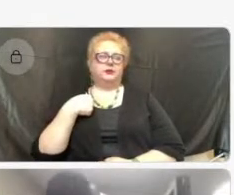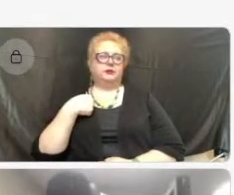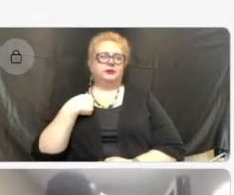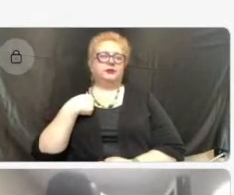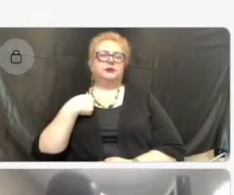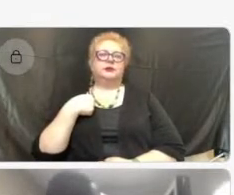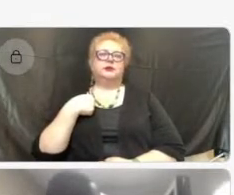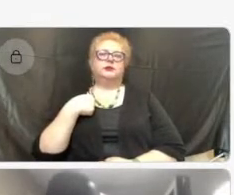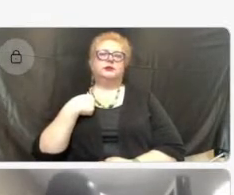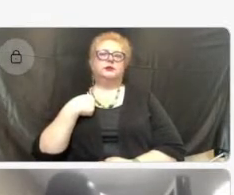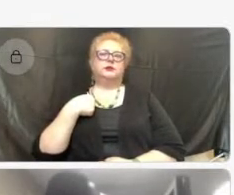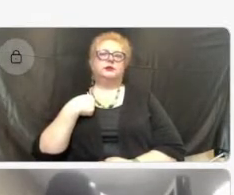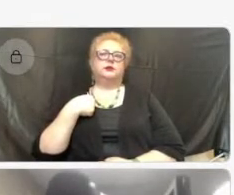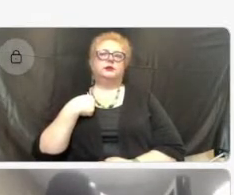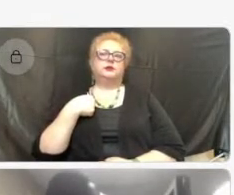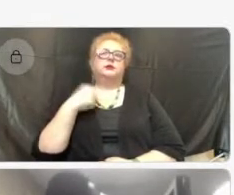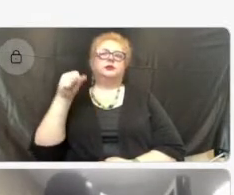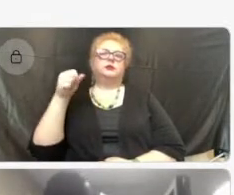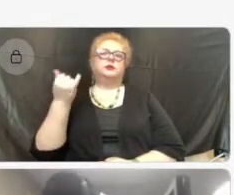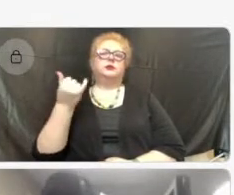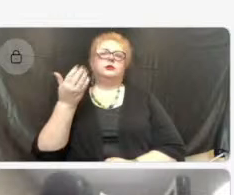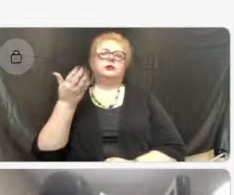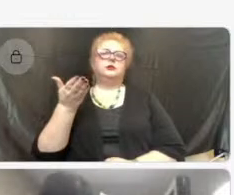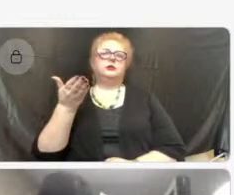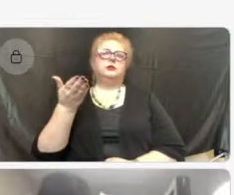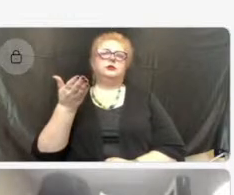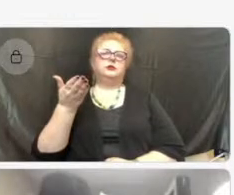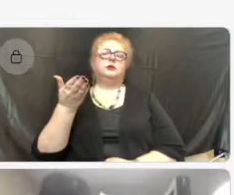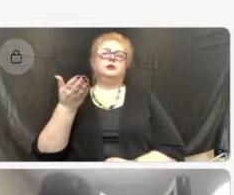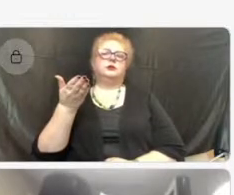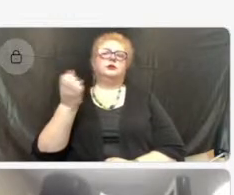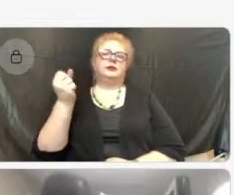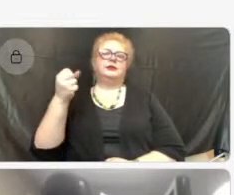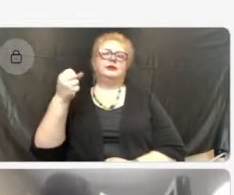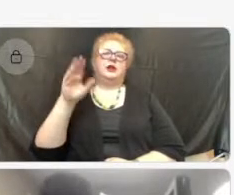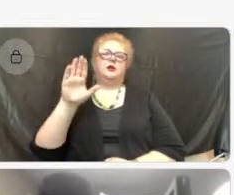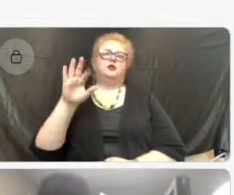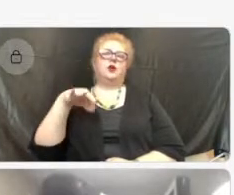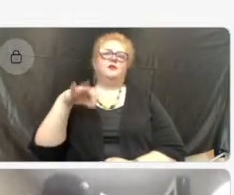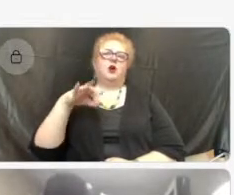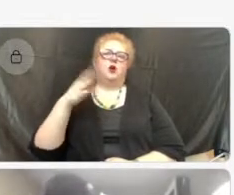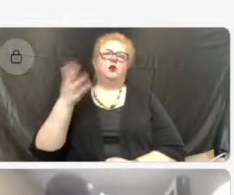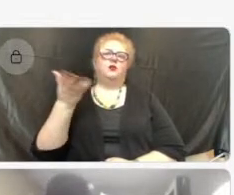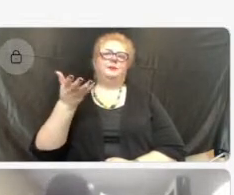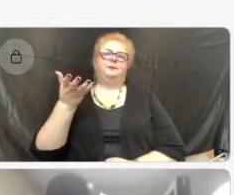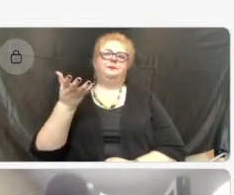Yes, Commissioner Hodge, may we have your vote, please? Can you hear me? Yes, ma'am. Can you hear me?